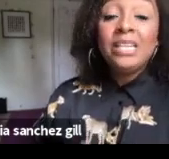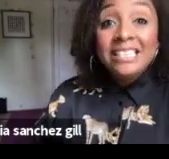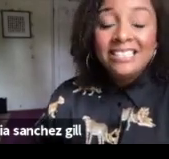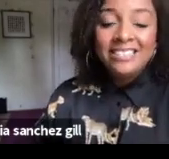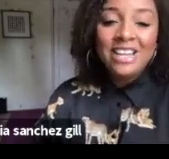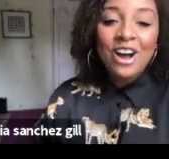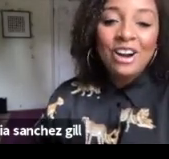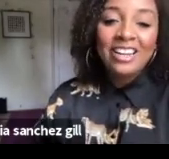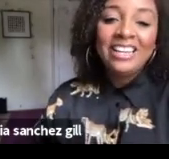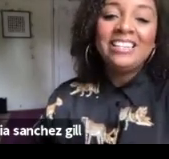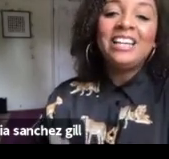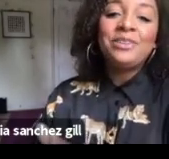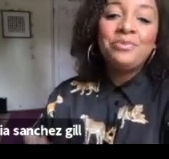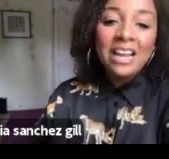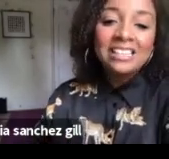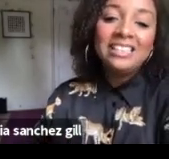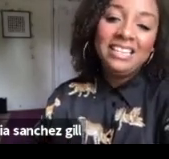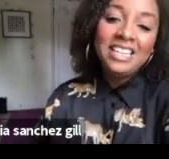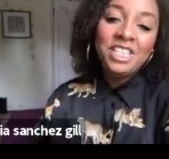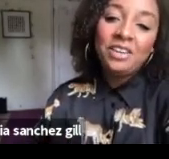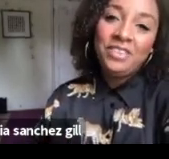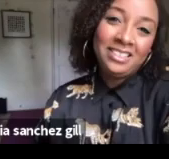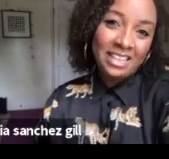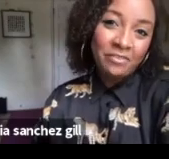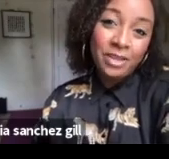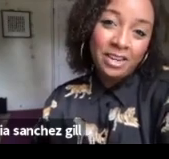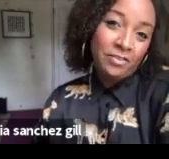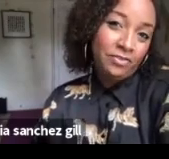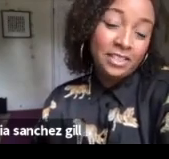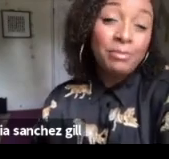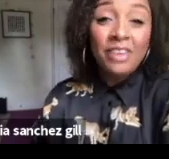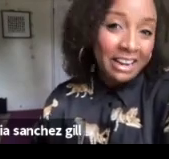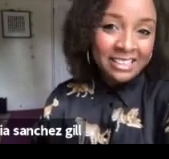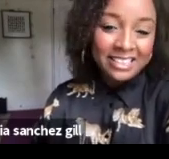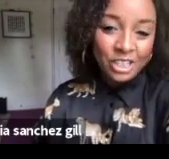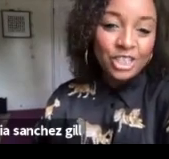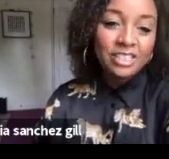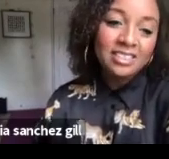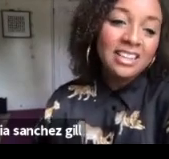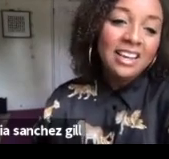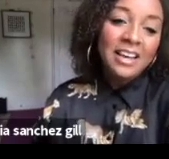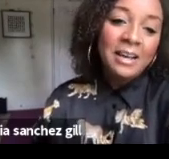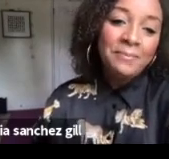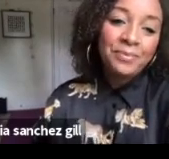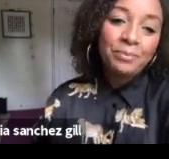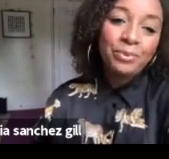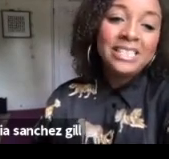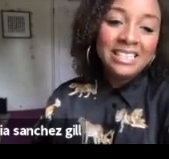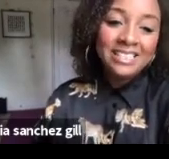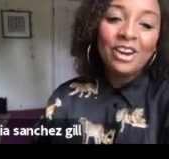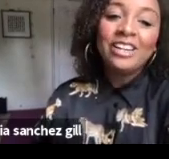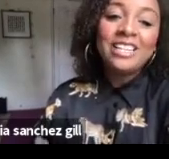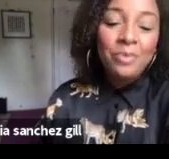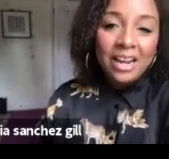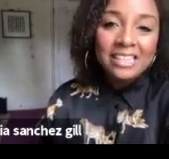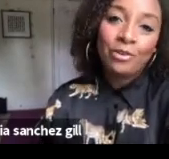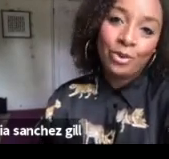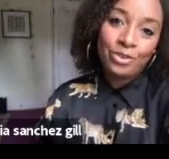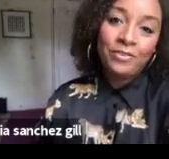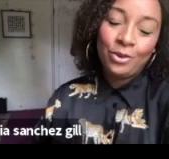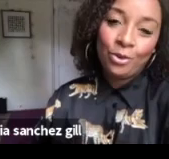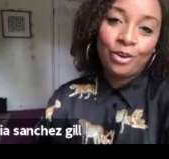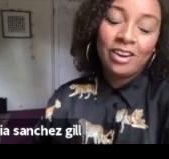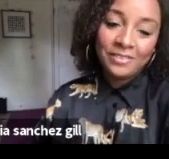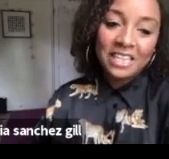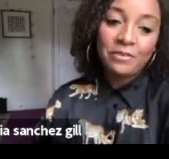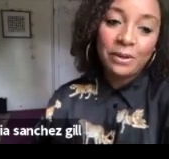and prisons are in a direct lineage of the enslavement of some of our ancestors. Prisons are a direct outgrowth